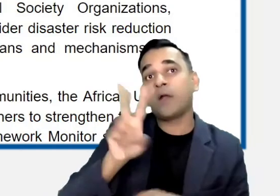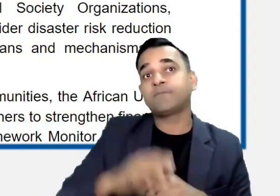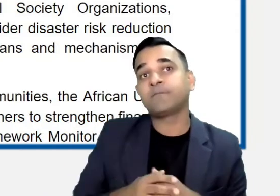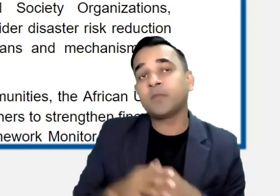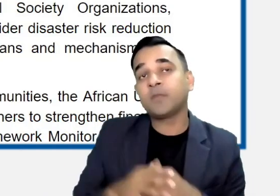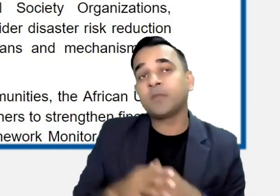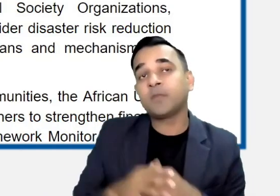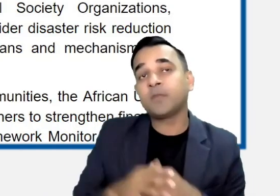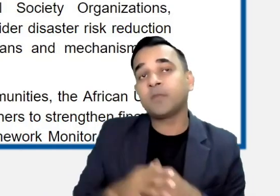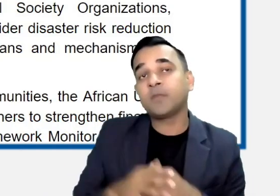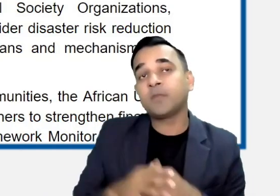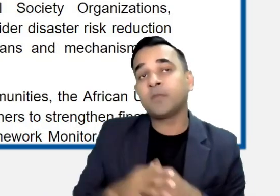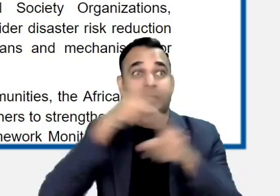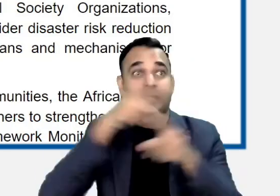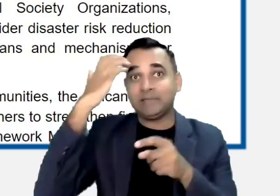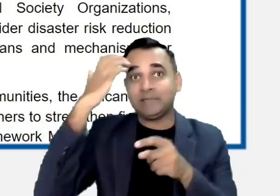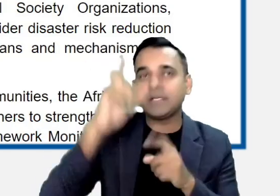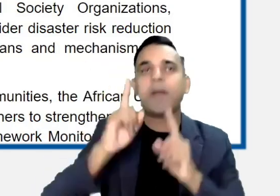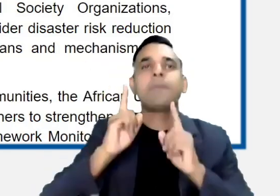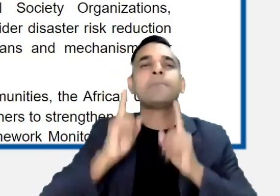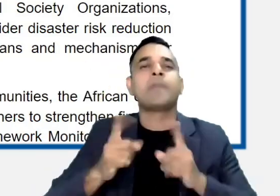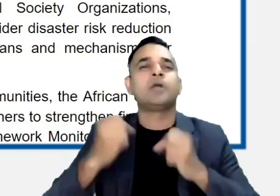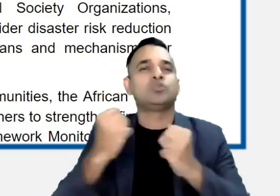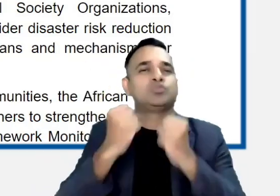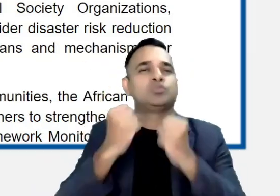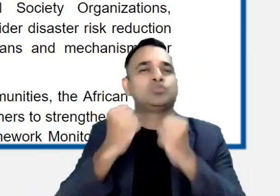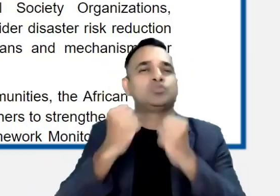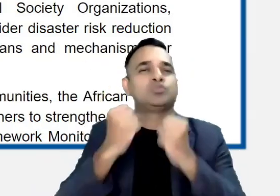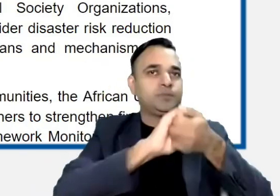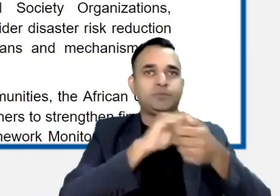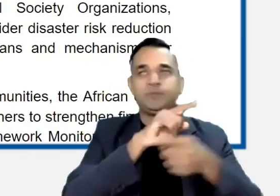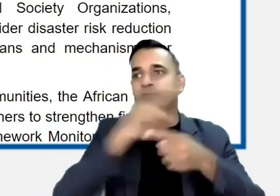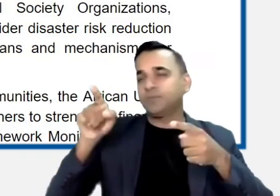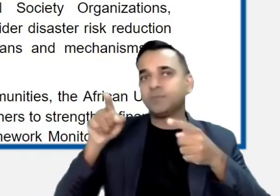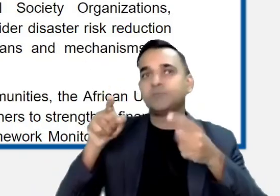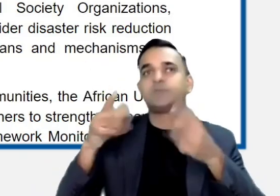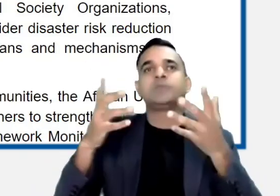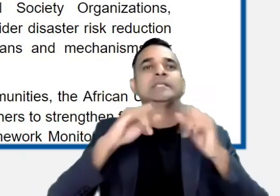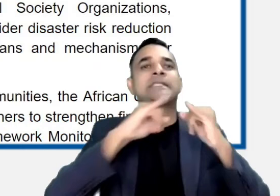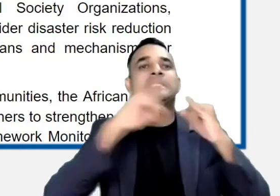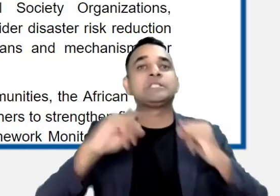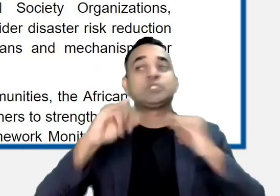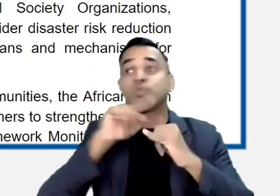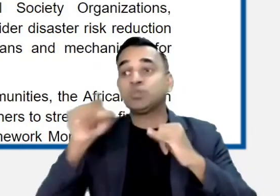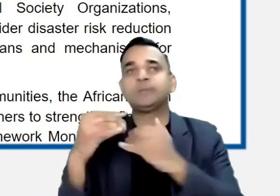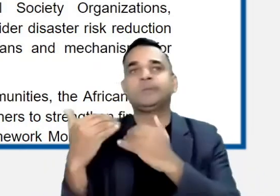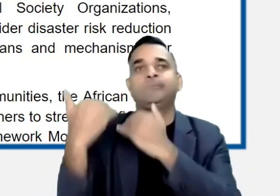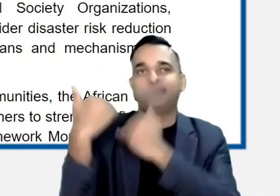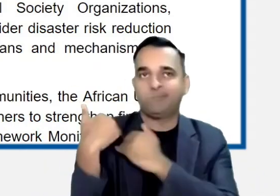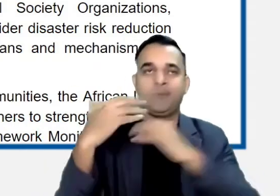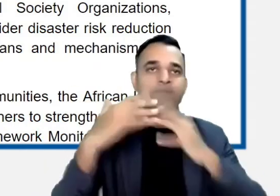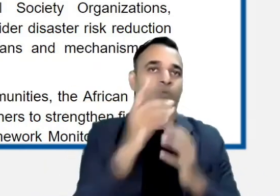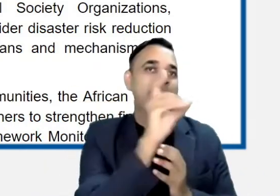a coherent, integrated, and a whole of society approach to disaster risk reduction and climate change adaptation at